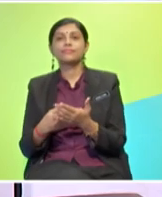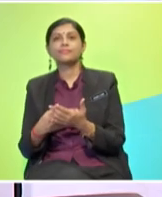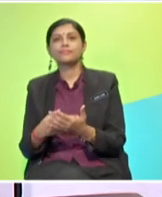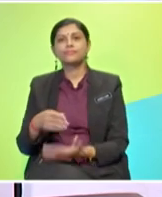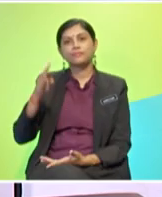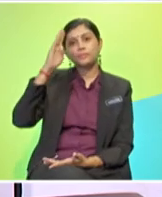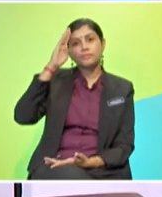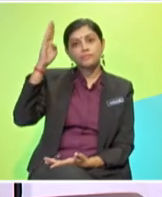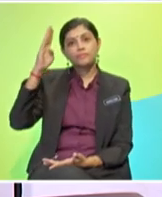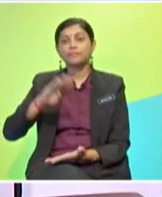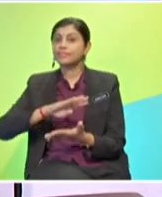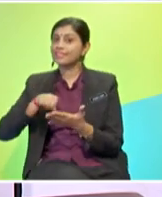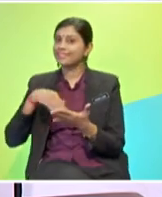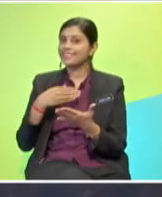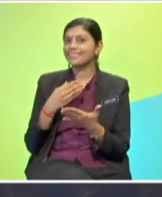everyone, hello